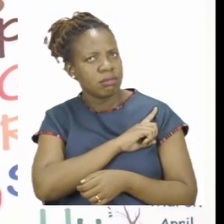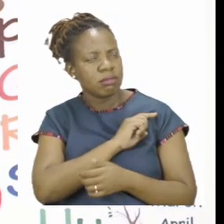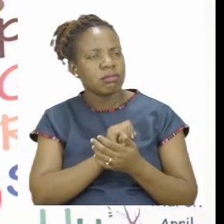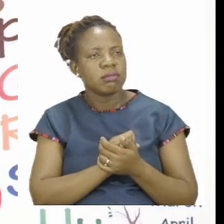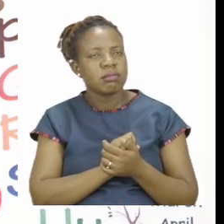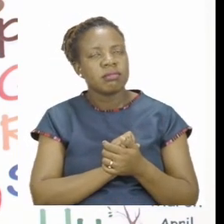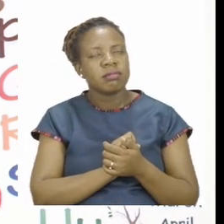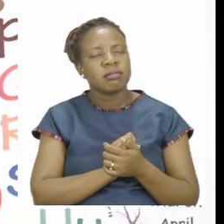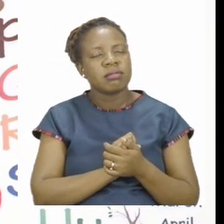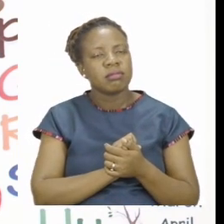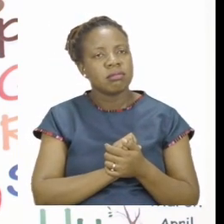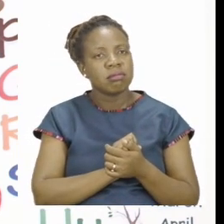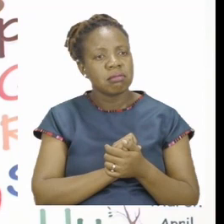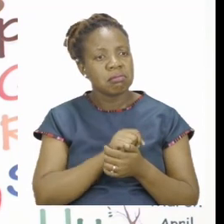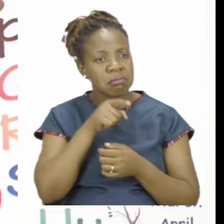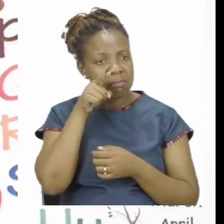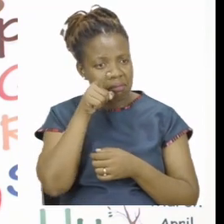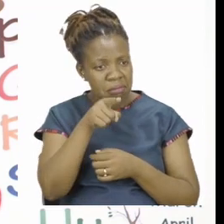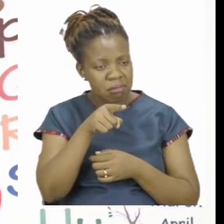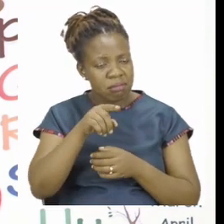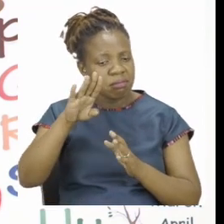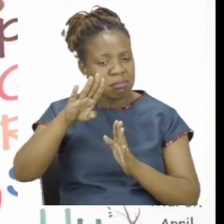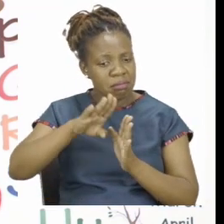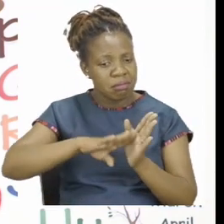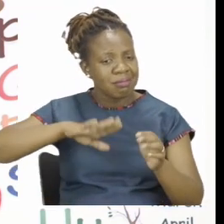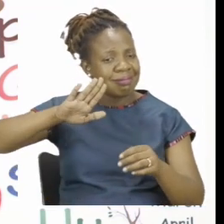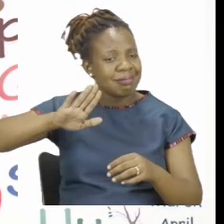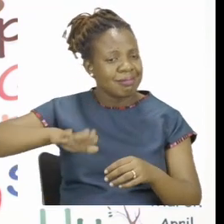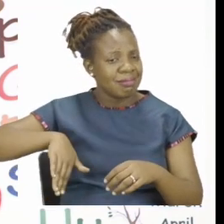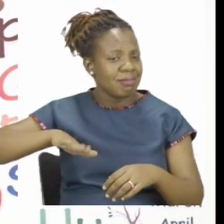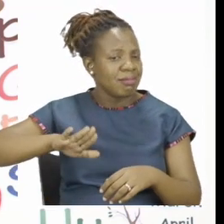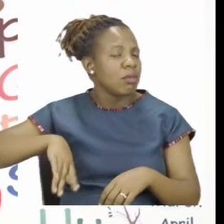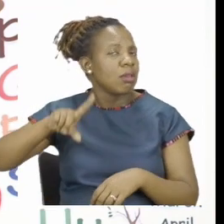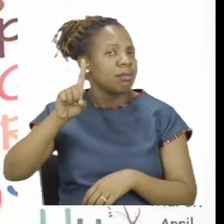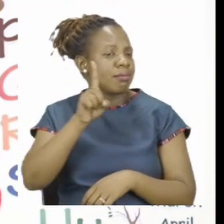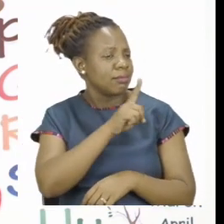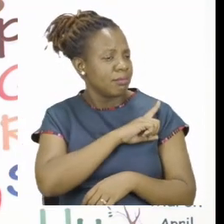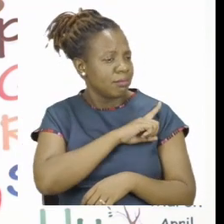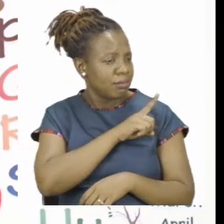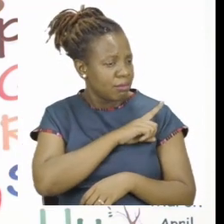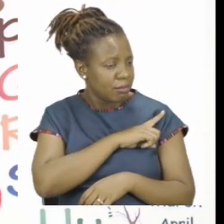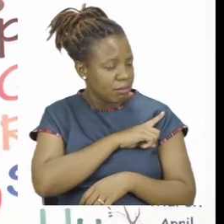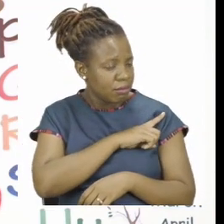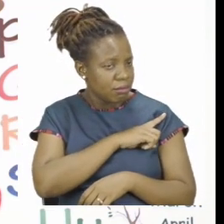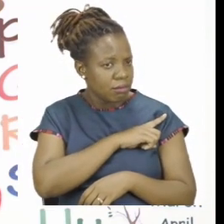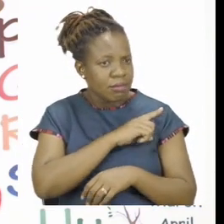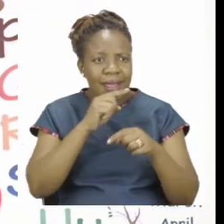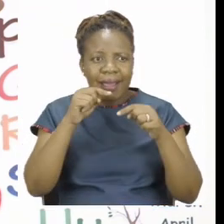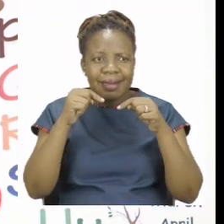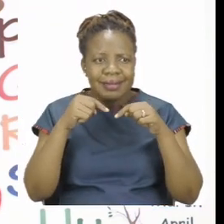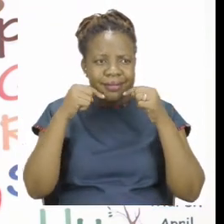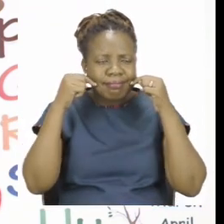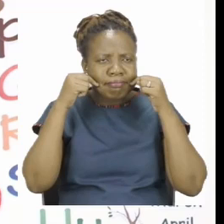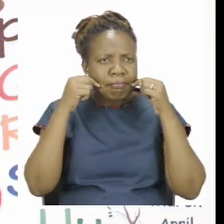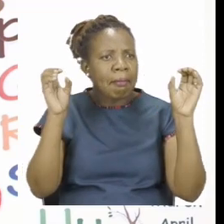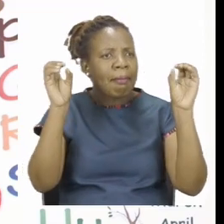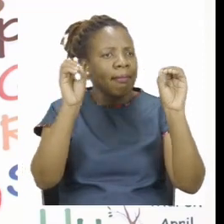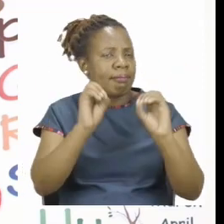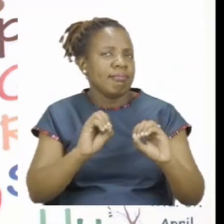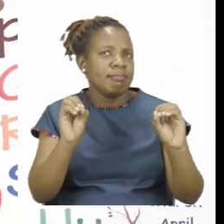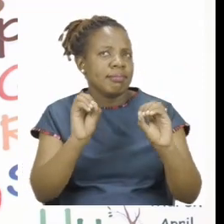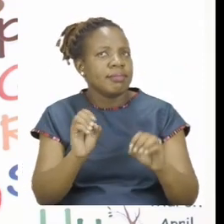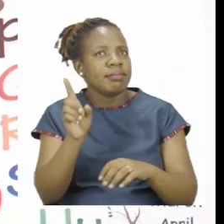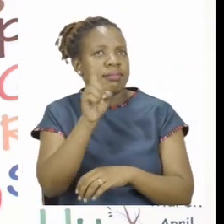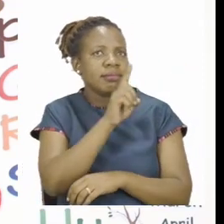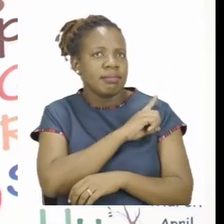late? Why are you not smiling today? So, these are our question words.